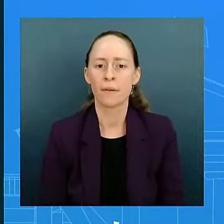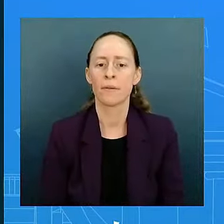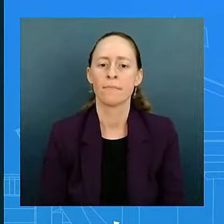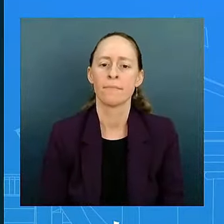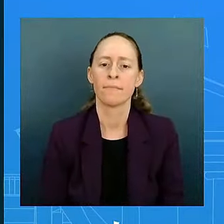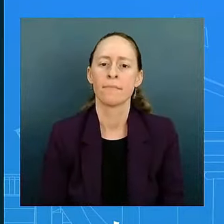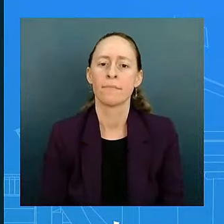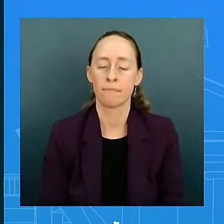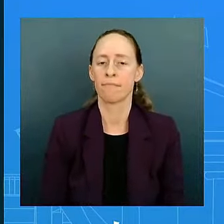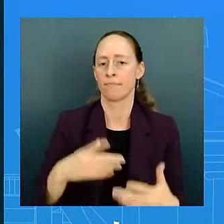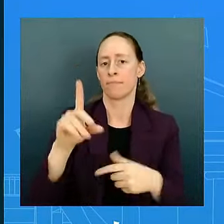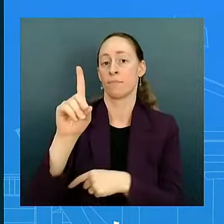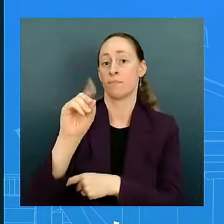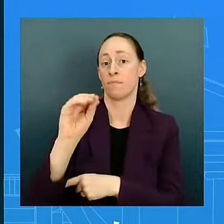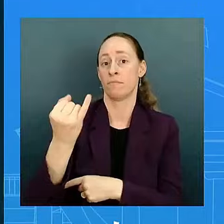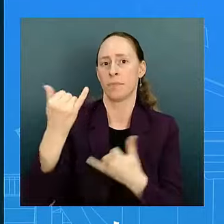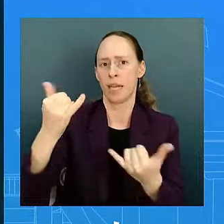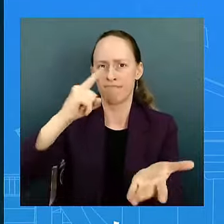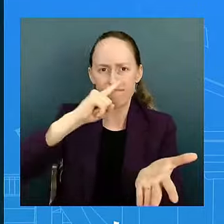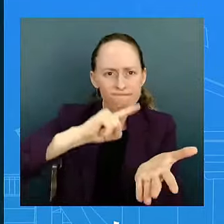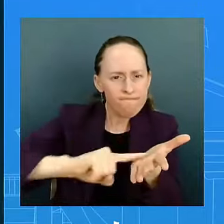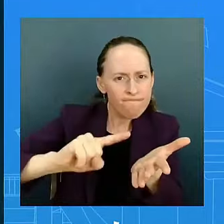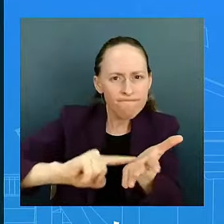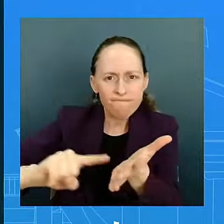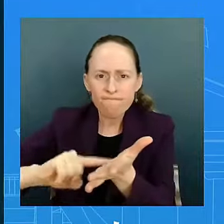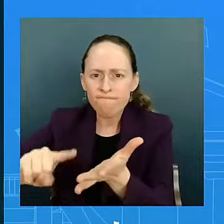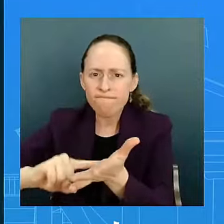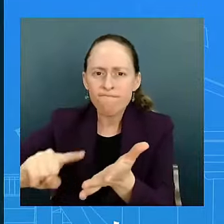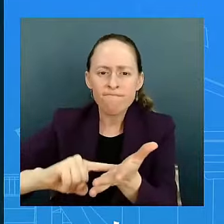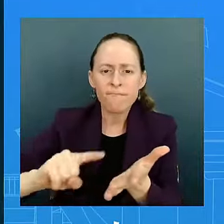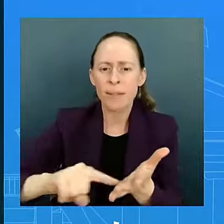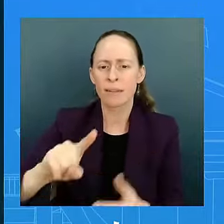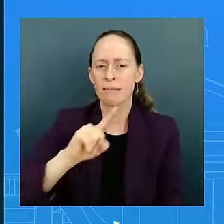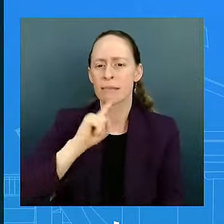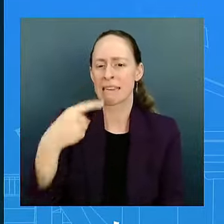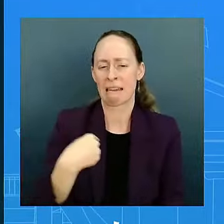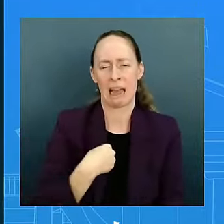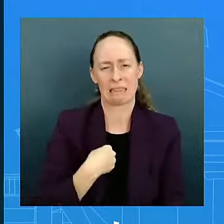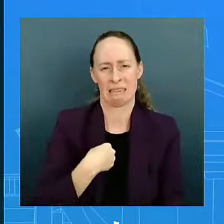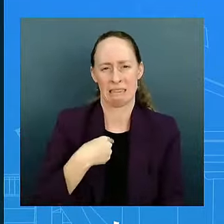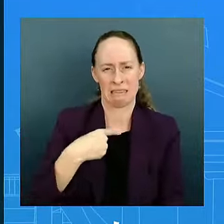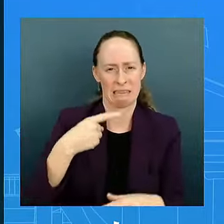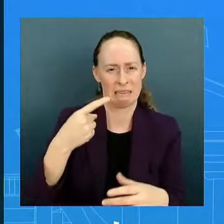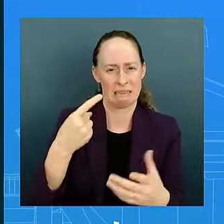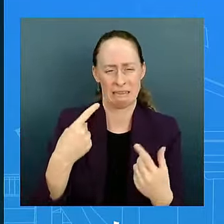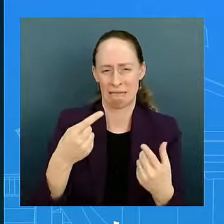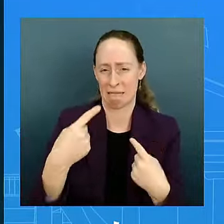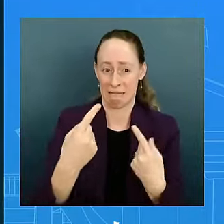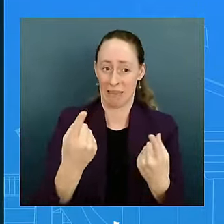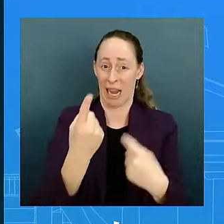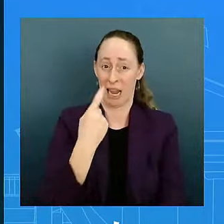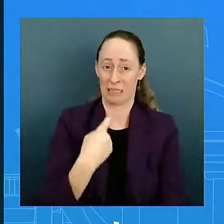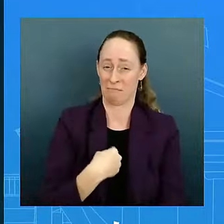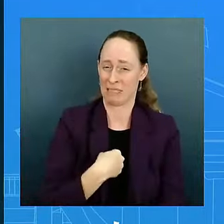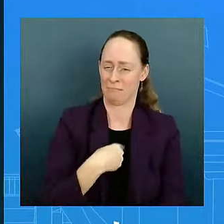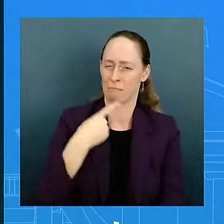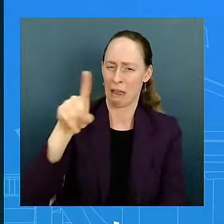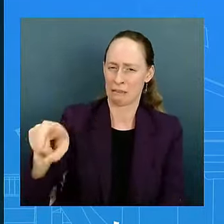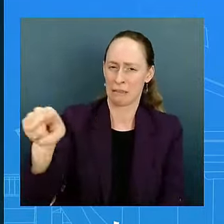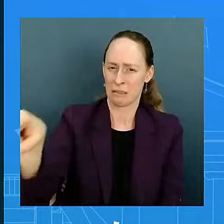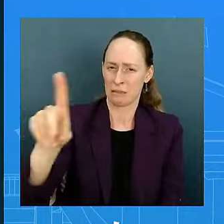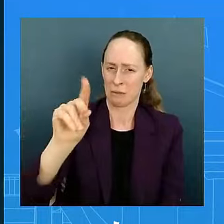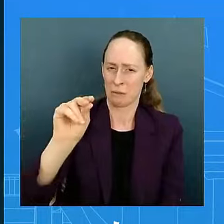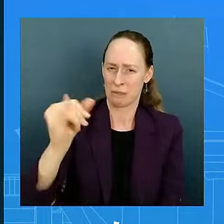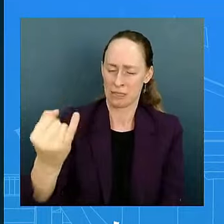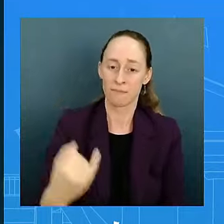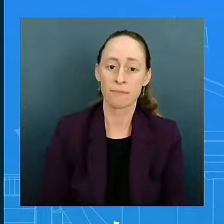to DOJ as it's an ongoing law enforcement investigation. I'll add this, that based on DOJ's ongoing investigation, there